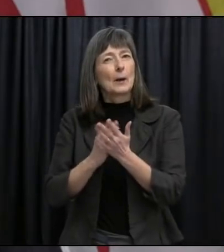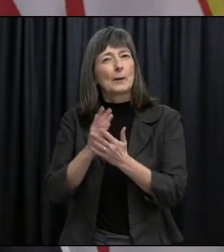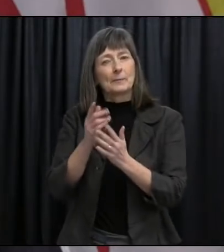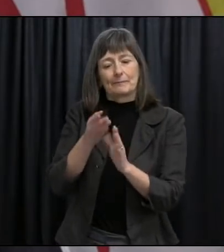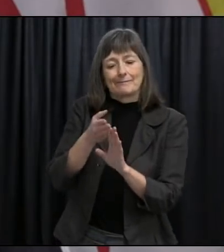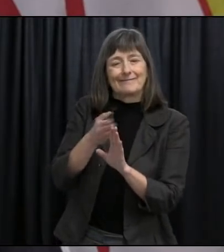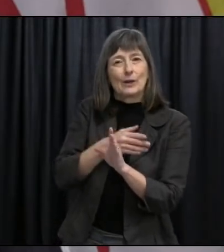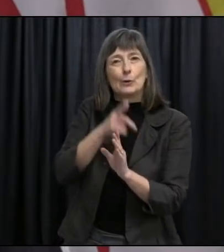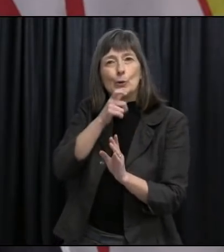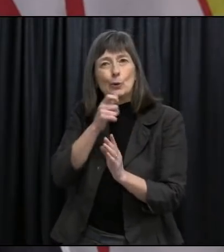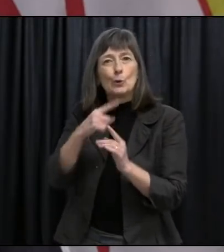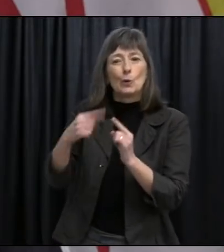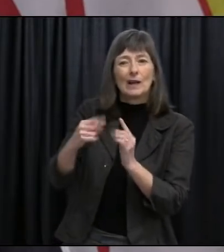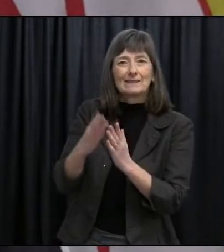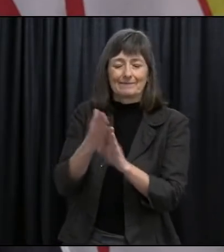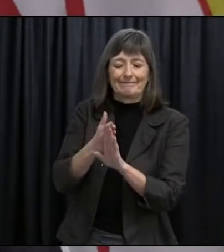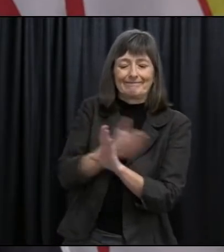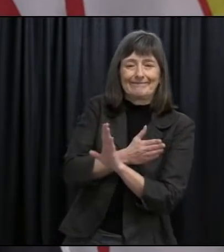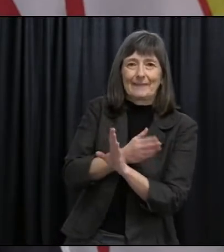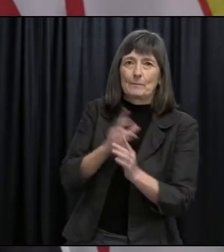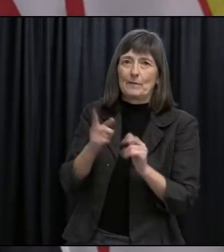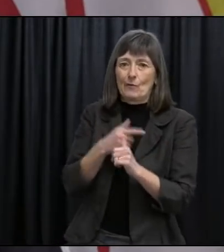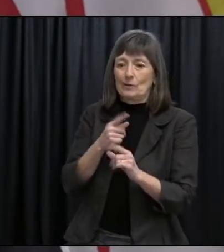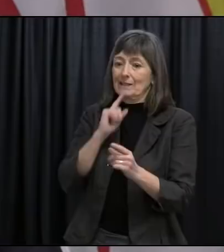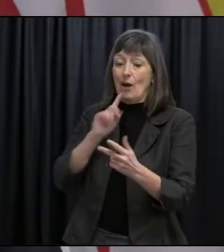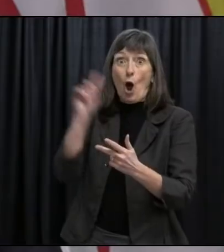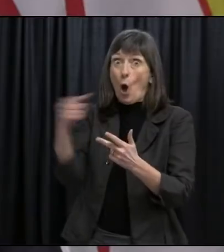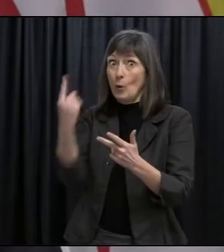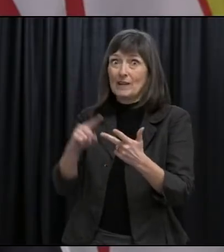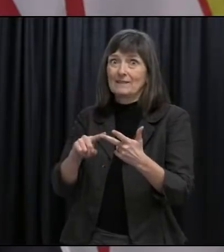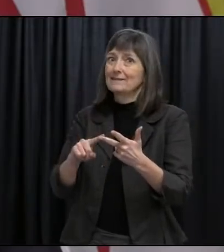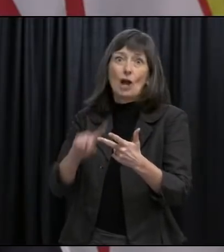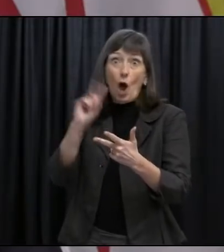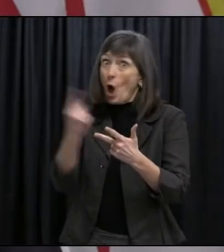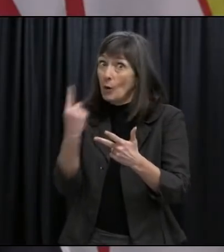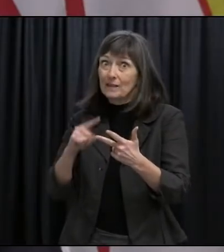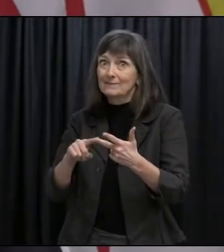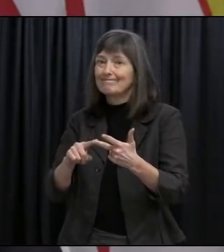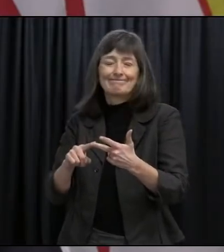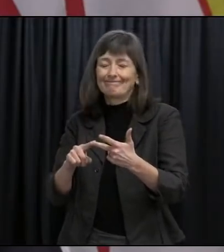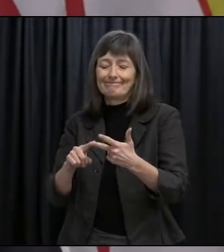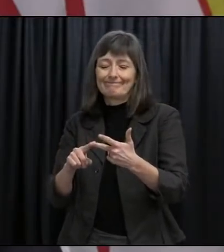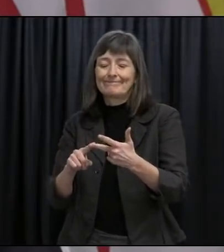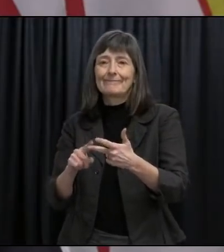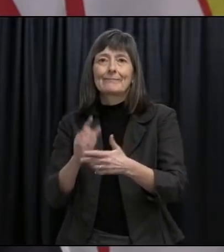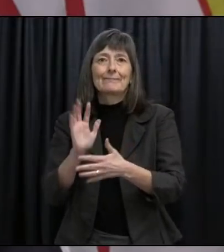now, so it will only be done on those tests that have the